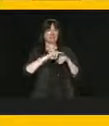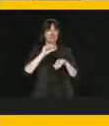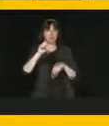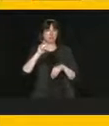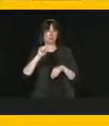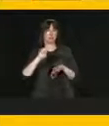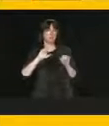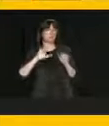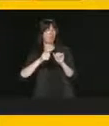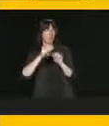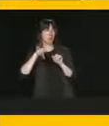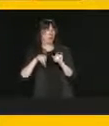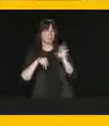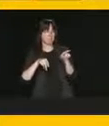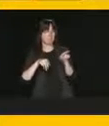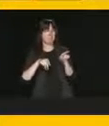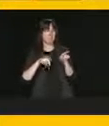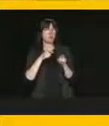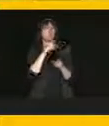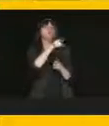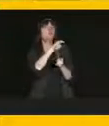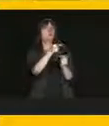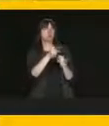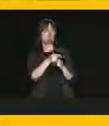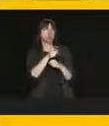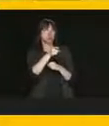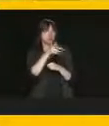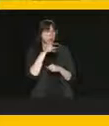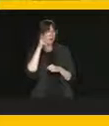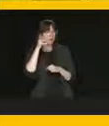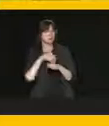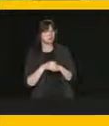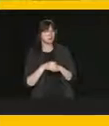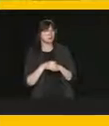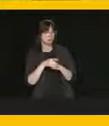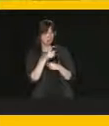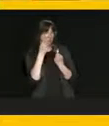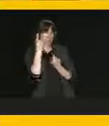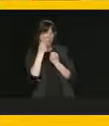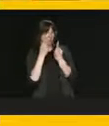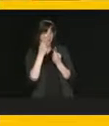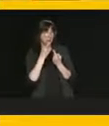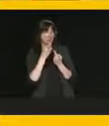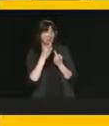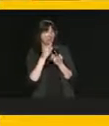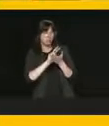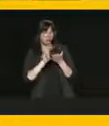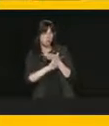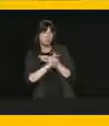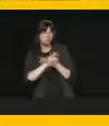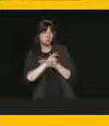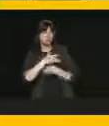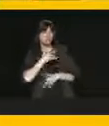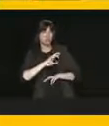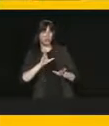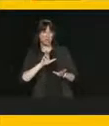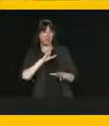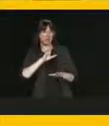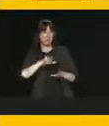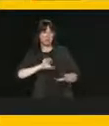because there was a question about what you would do if you were a parent. Have you given that some thought? In 2 weeks, would you send your kids back to school if you were in